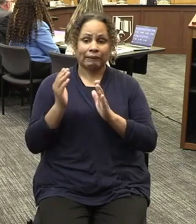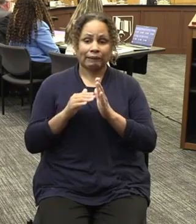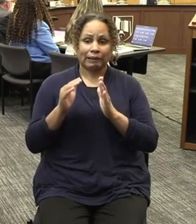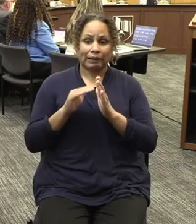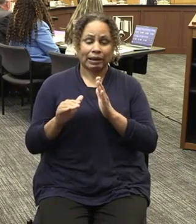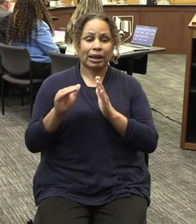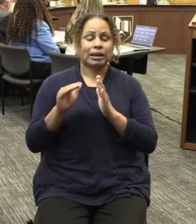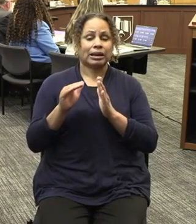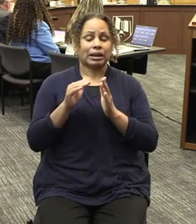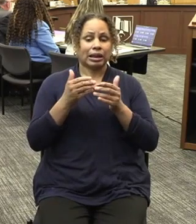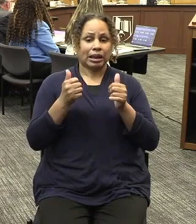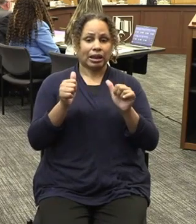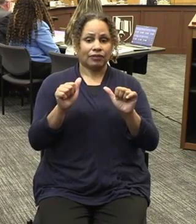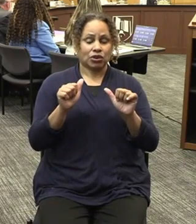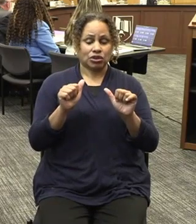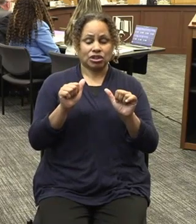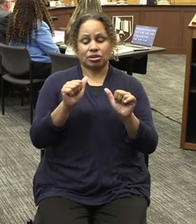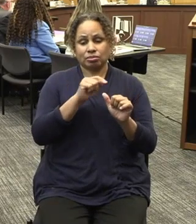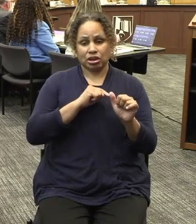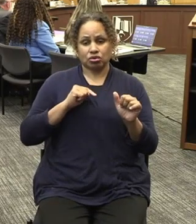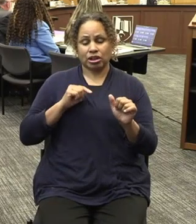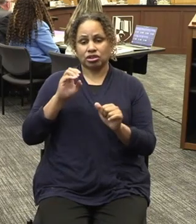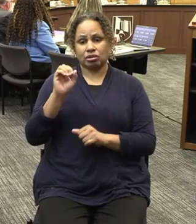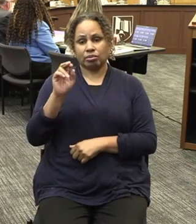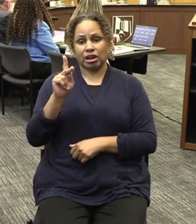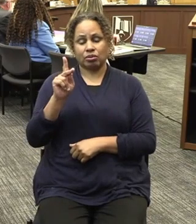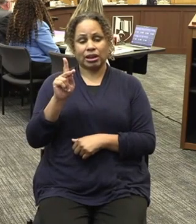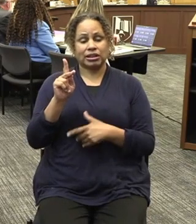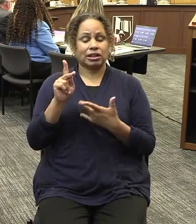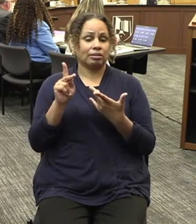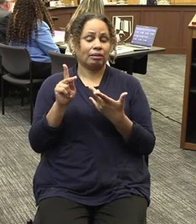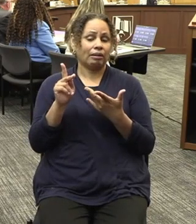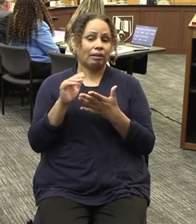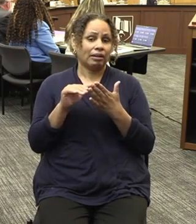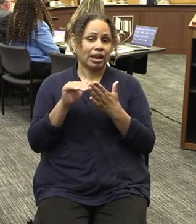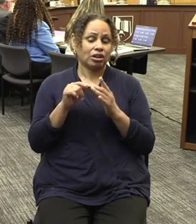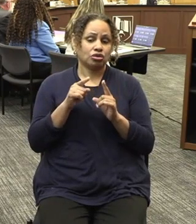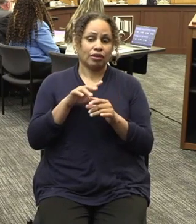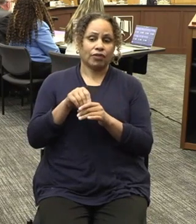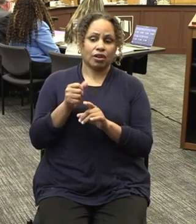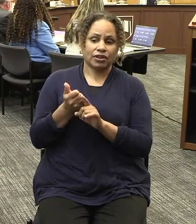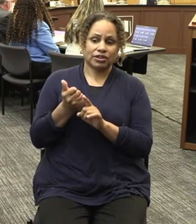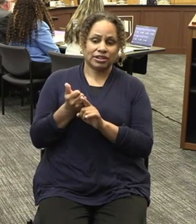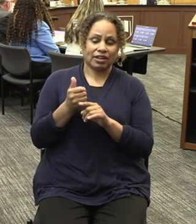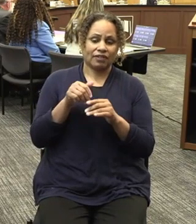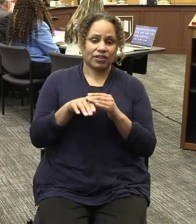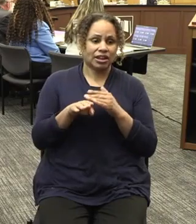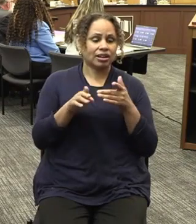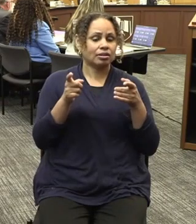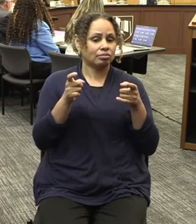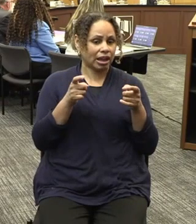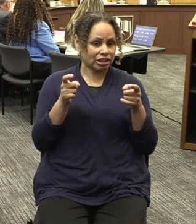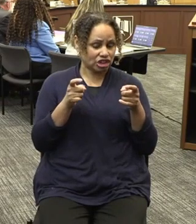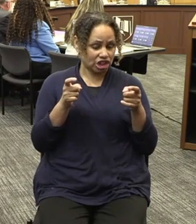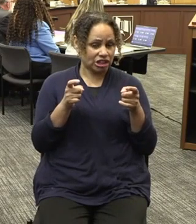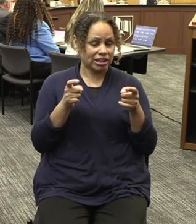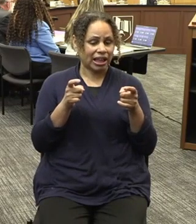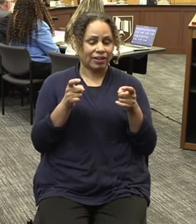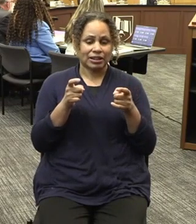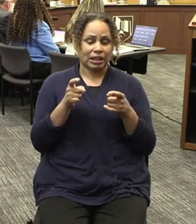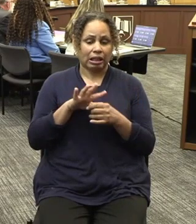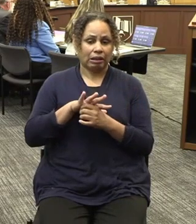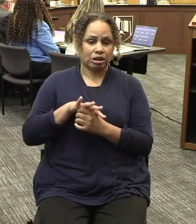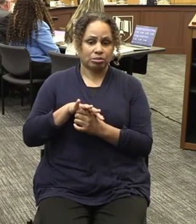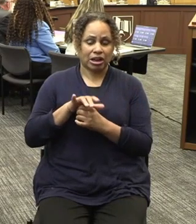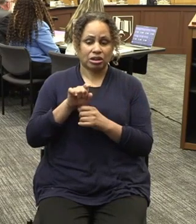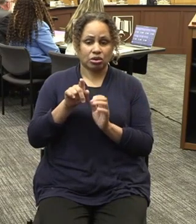Trustee Broderick to involve herself in operational managers and micromanage the administration have undermined those principles. Equally troubling